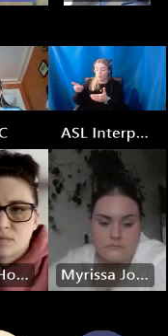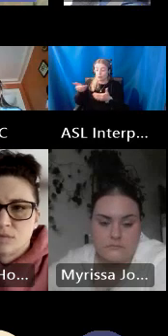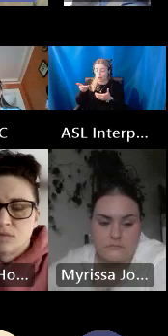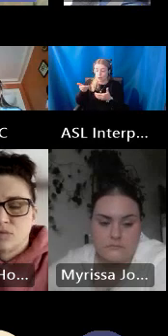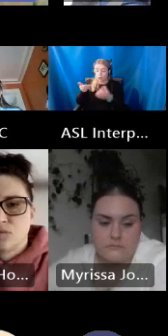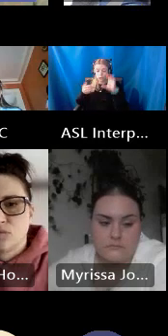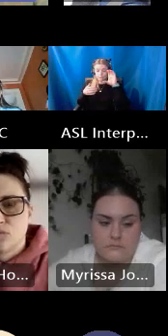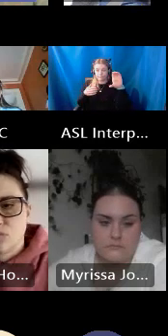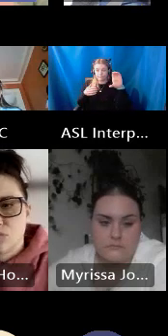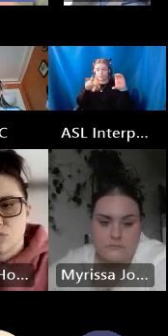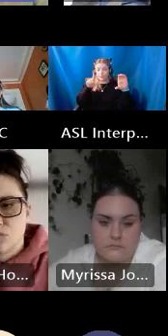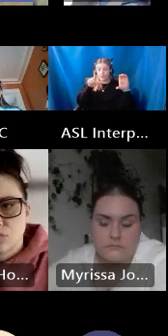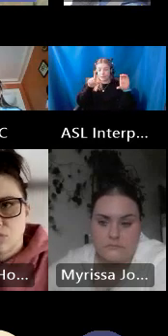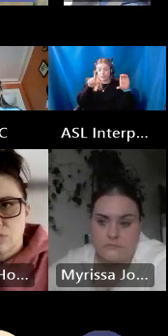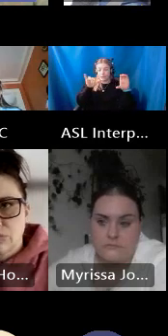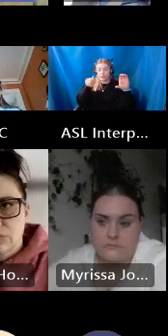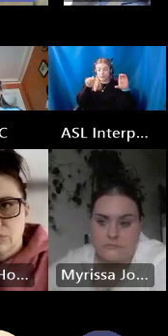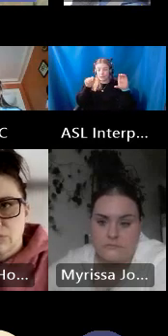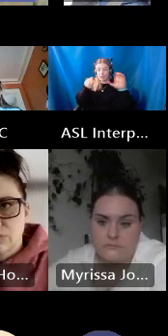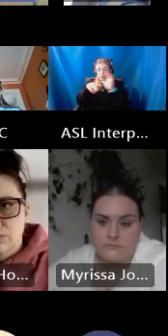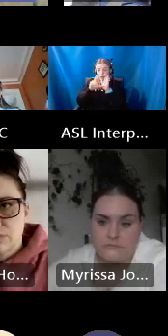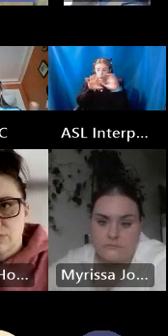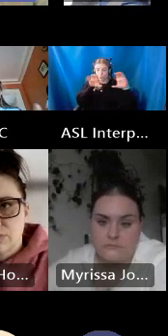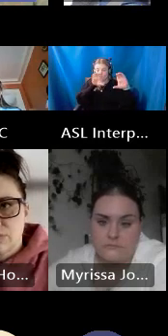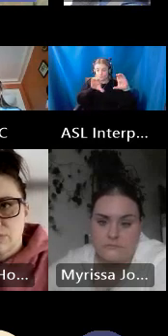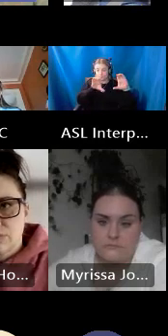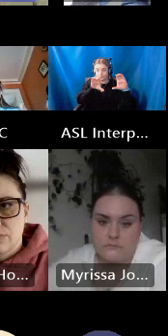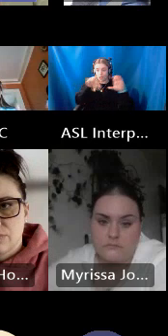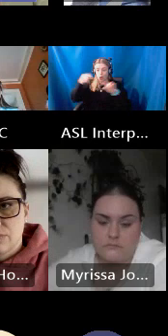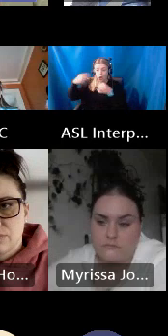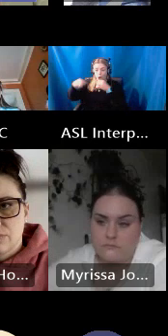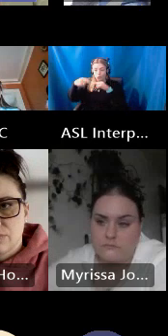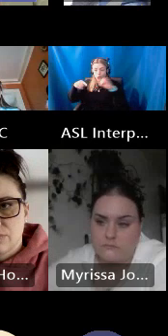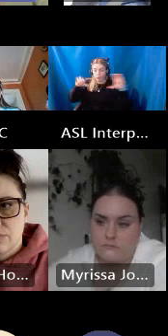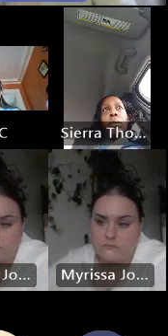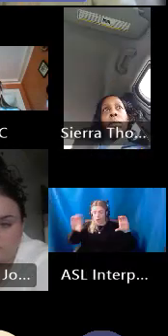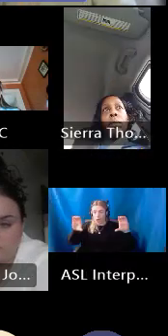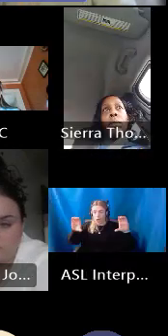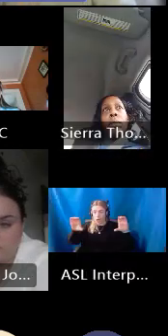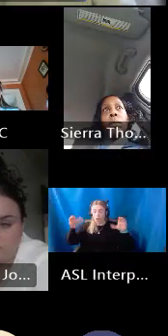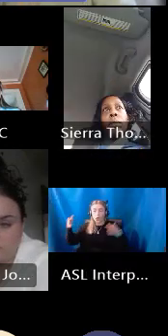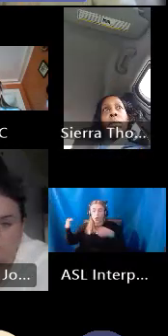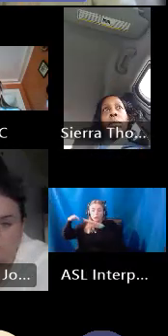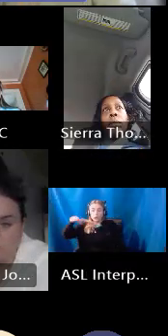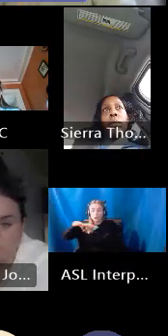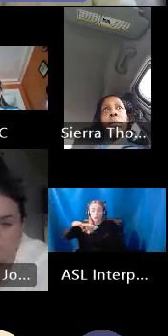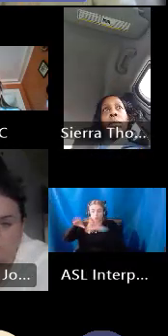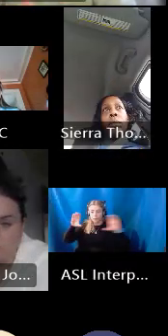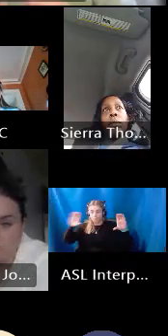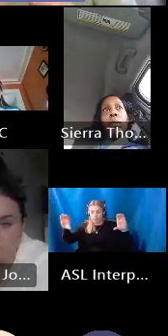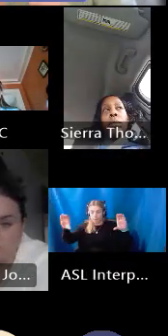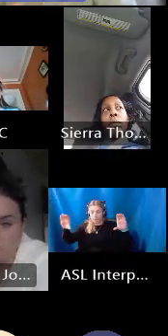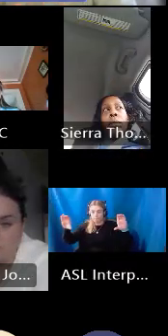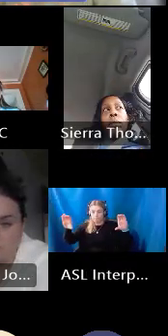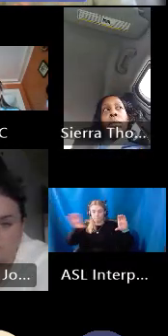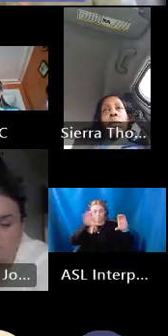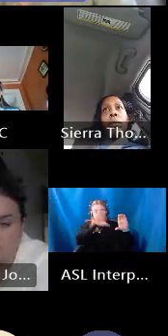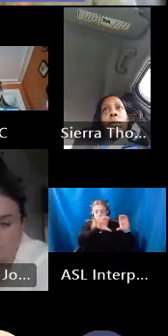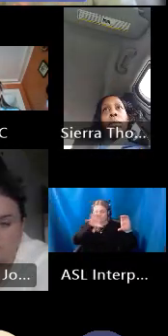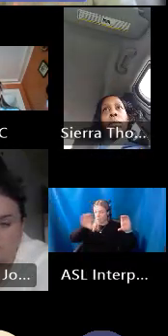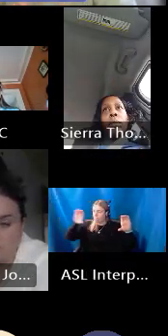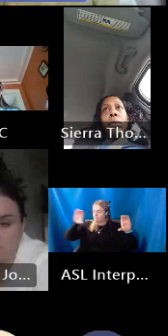Your lit review will be a section. Your argument will be a section, and then your conclusion will be a section. Okay? So I'll